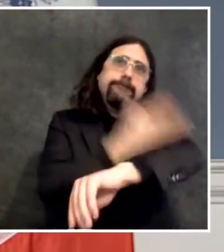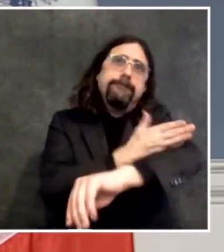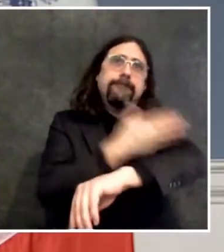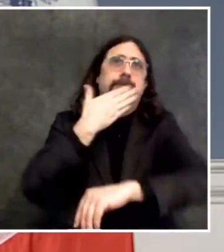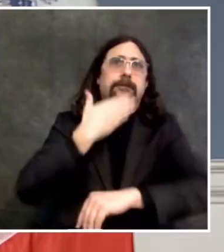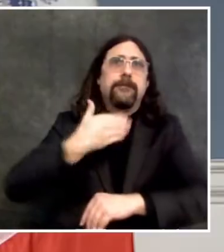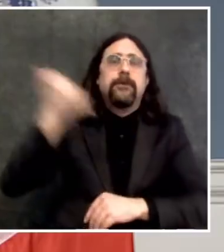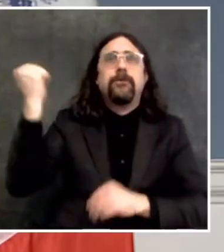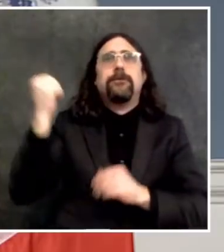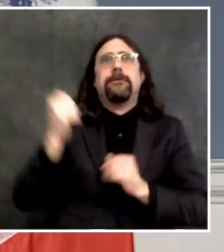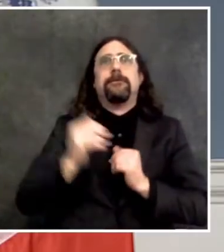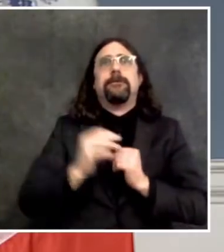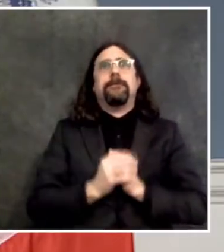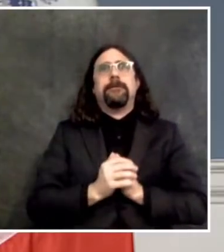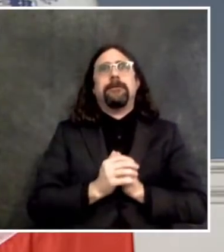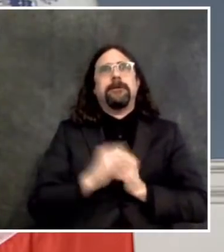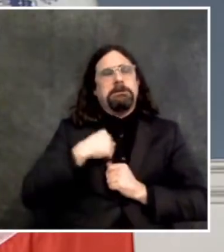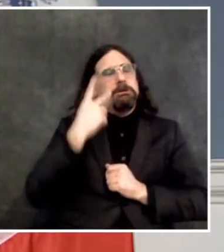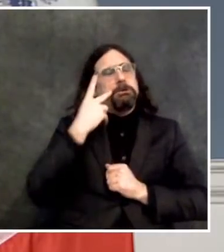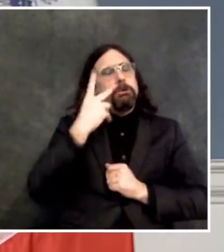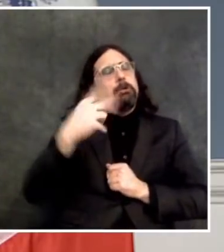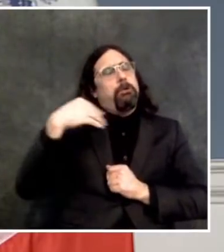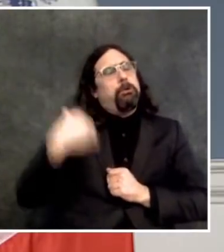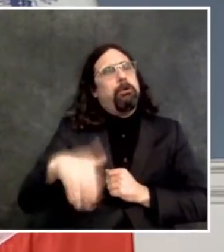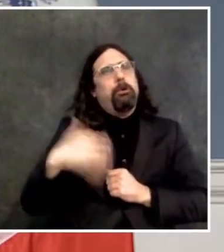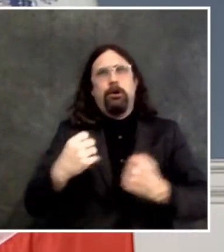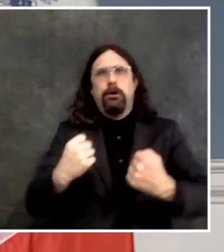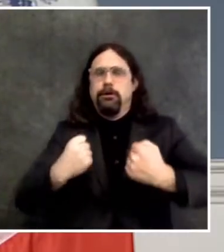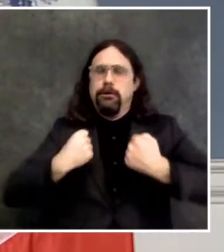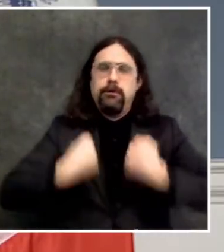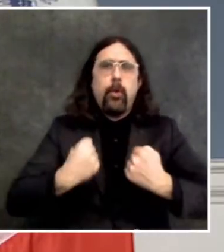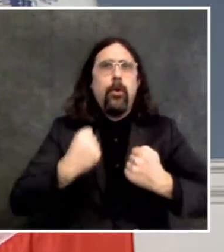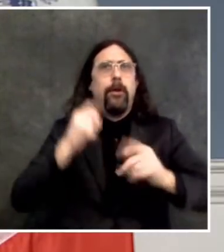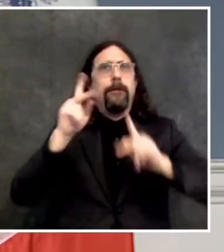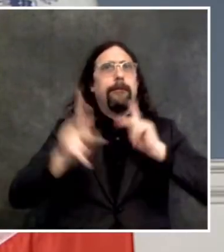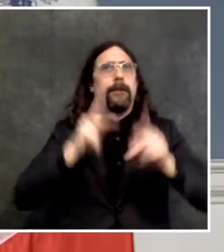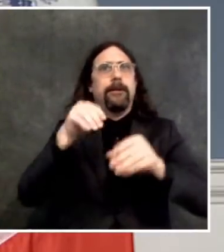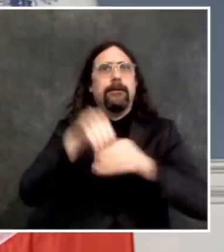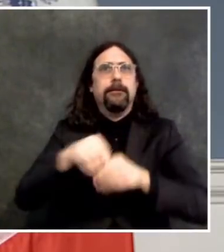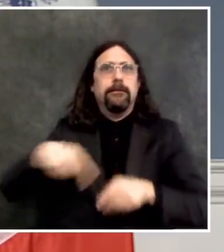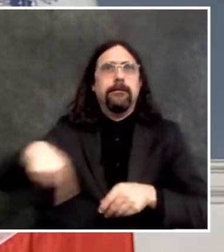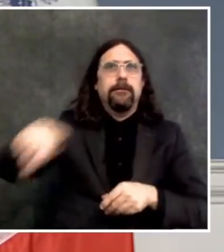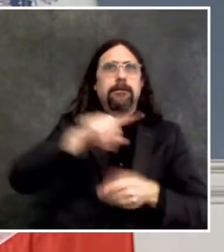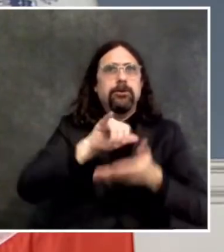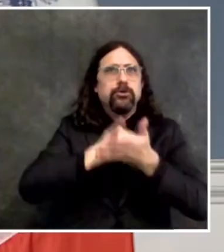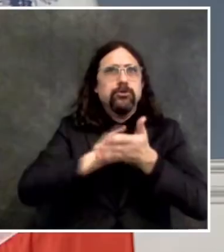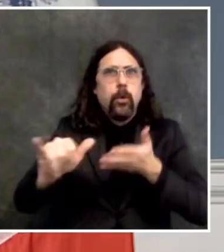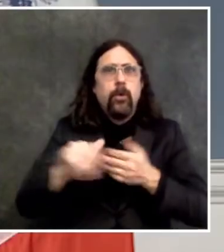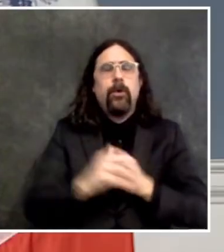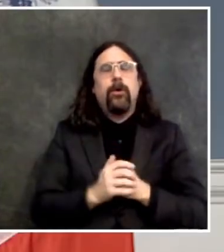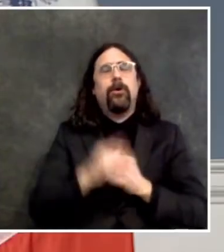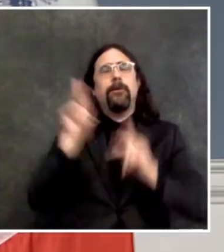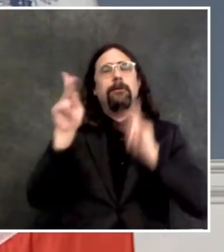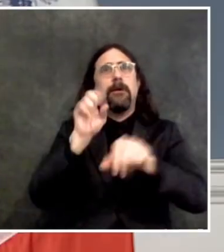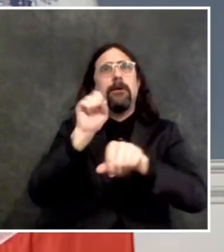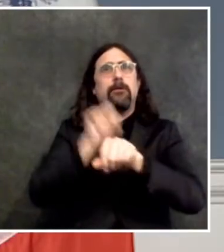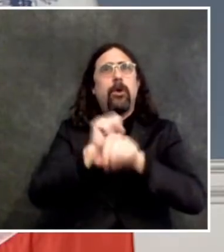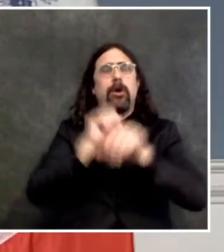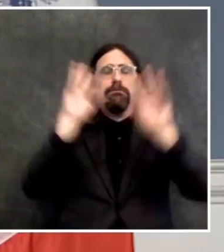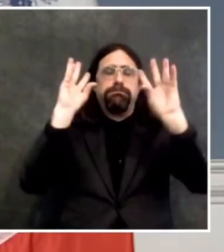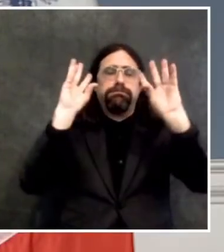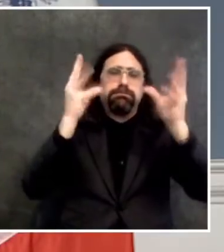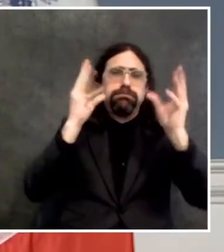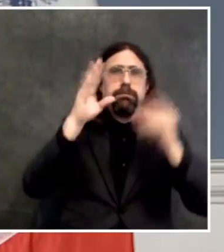frontline heroes, our healthcare workers. Same is true with the folks working in the grocery stores and the pharmacies to make sure their communities are safe and have what